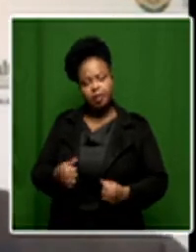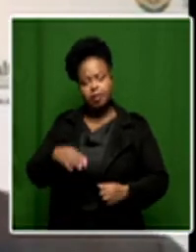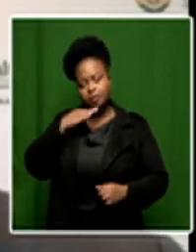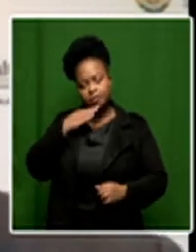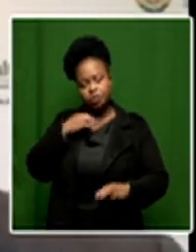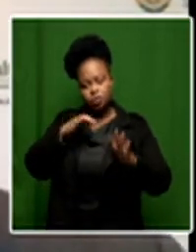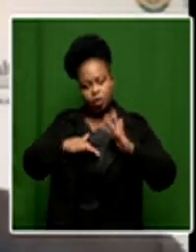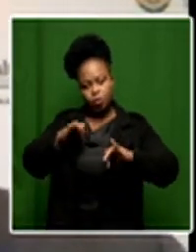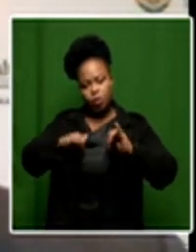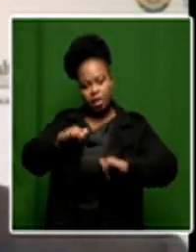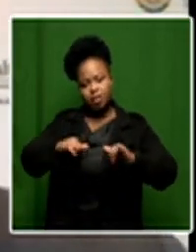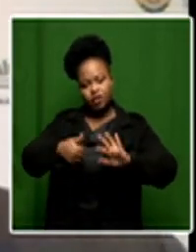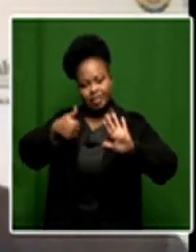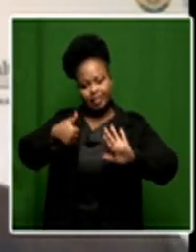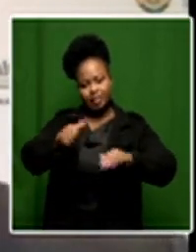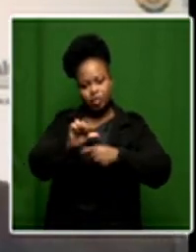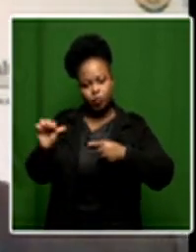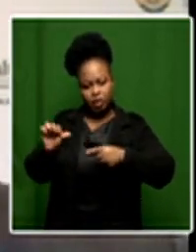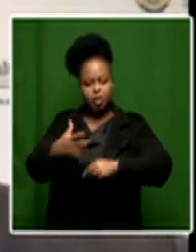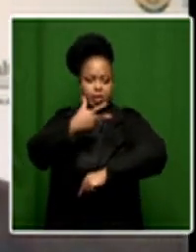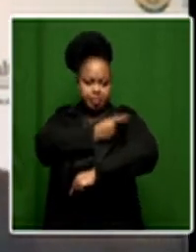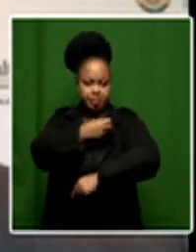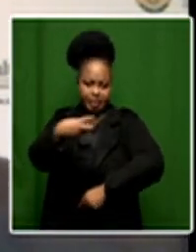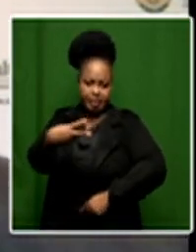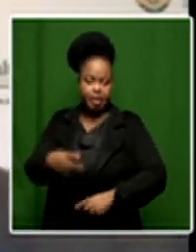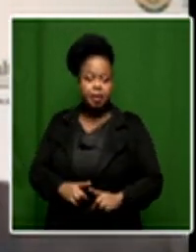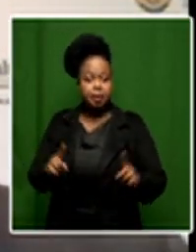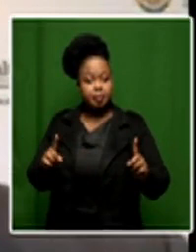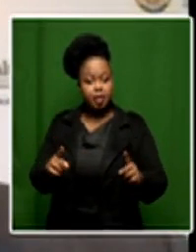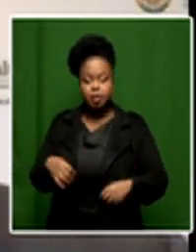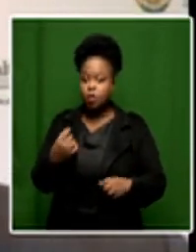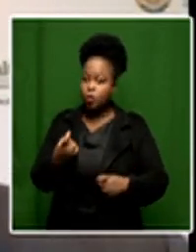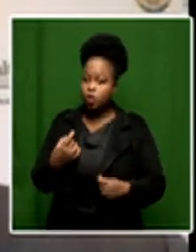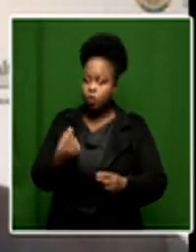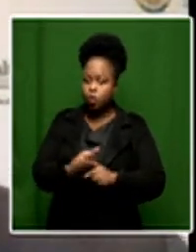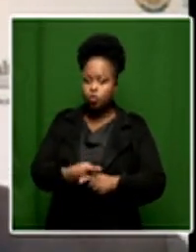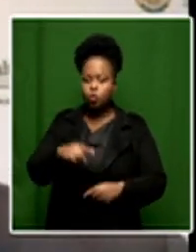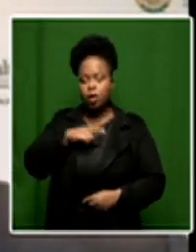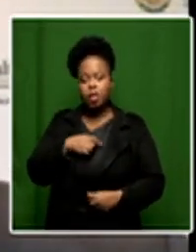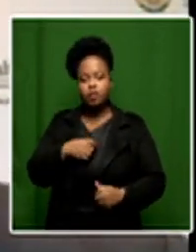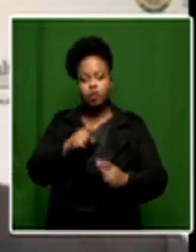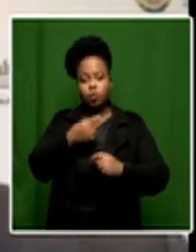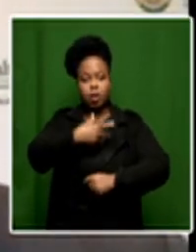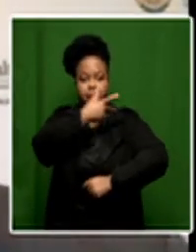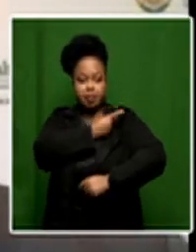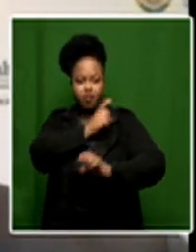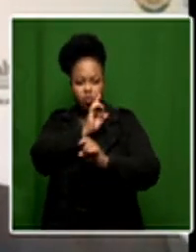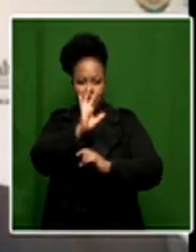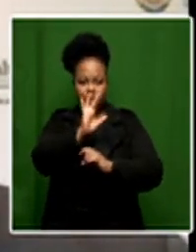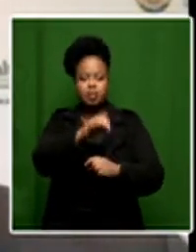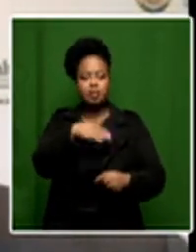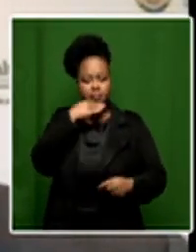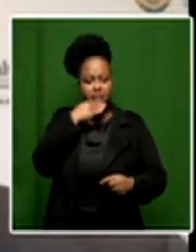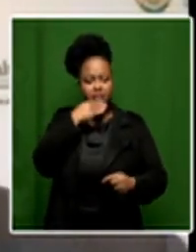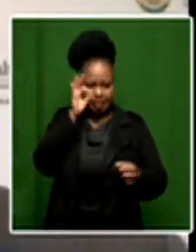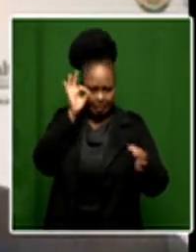administer the second dose. The only rule is that if you get one dose from one vaccine, you must actually get the second